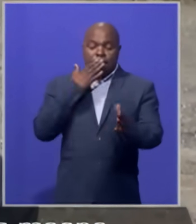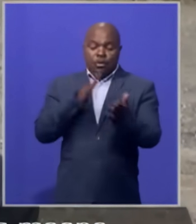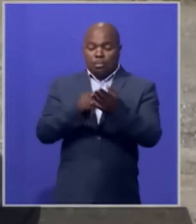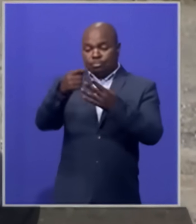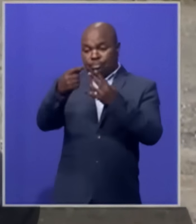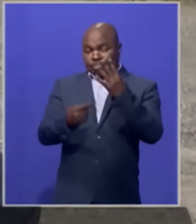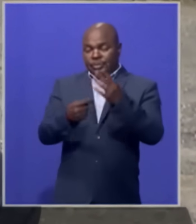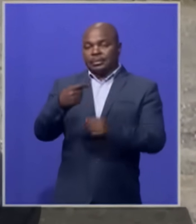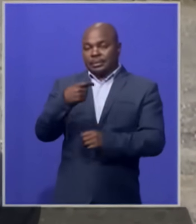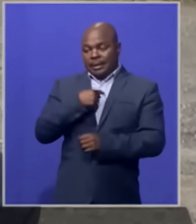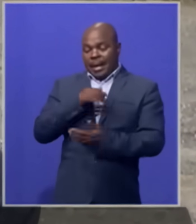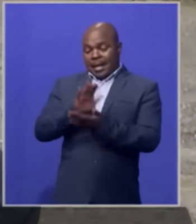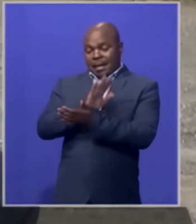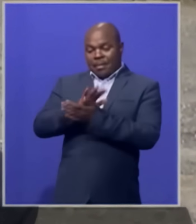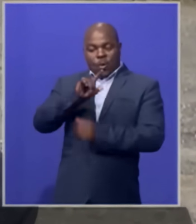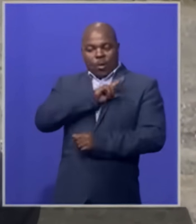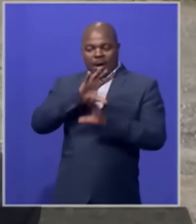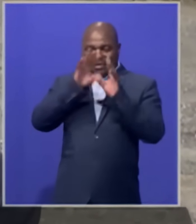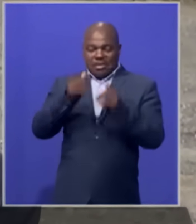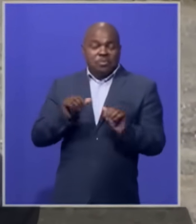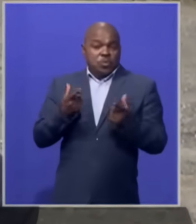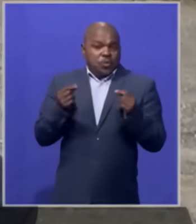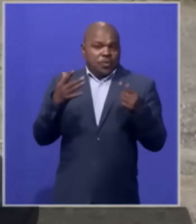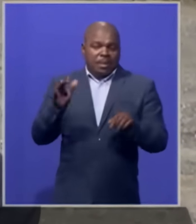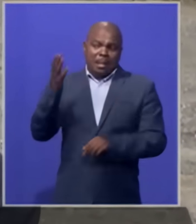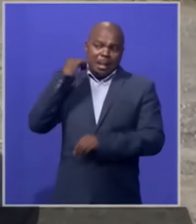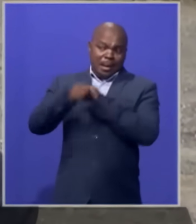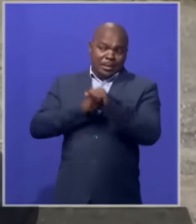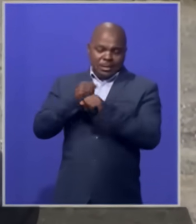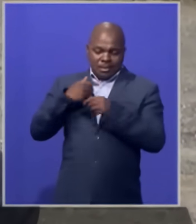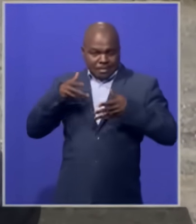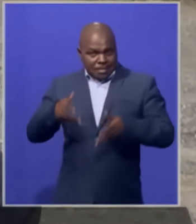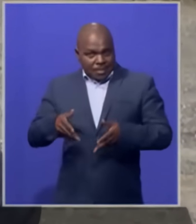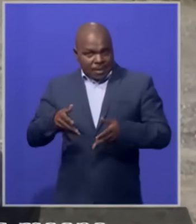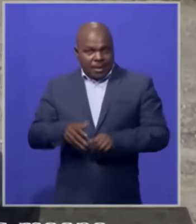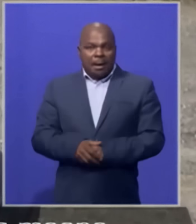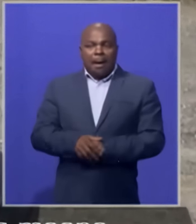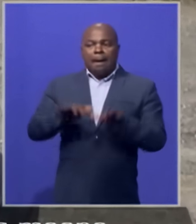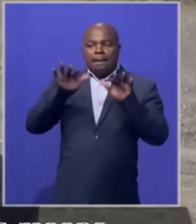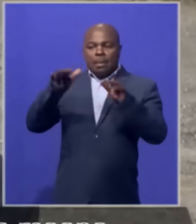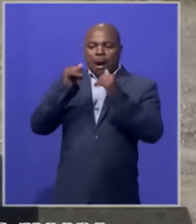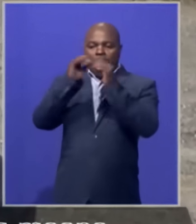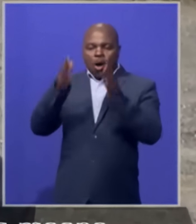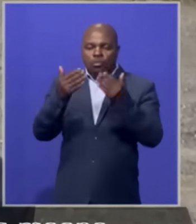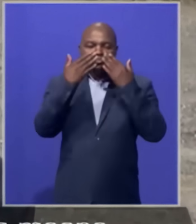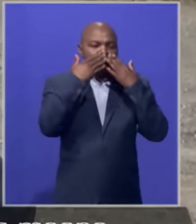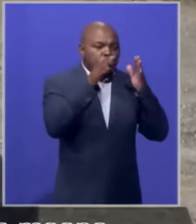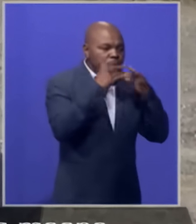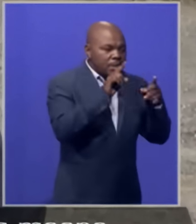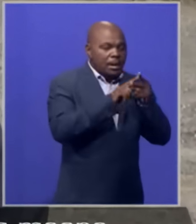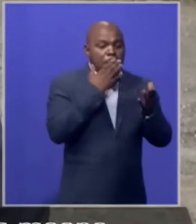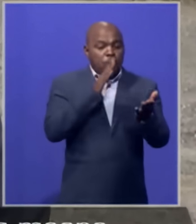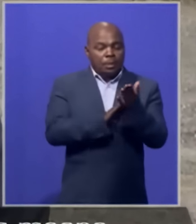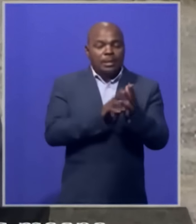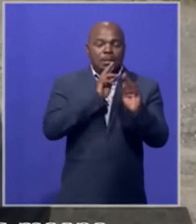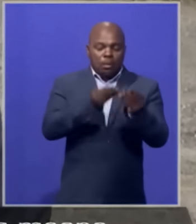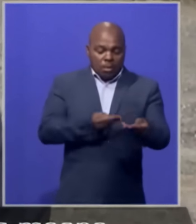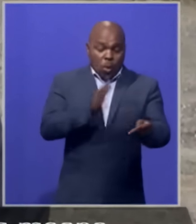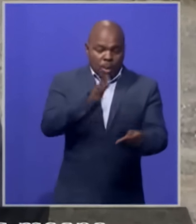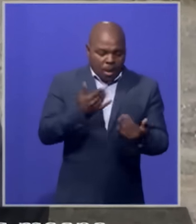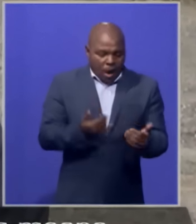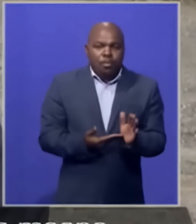ke e thabetseng gore ke tsena di phetaetse selemo sa fetile ne re le mona re fa batho matlo mona ra ba tshepisa report e tlatla ke ena report e